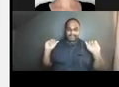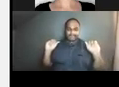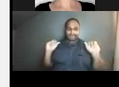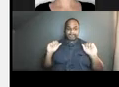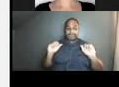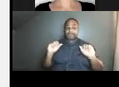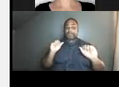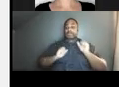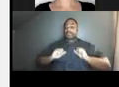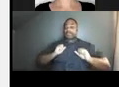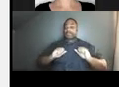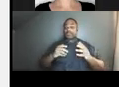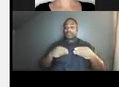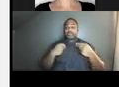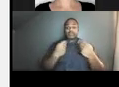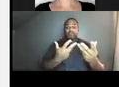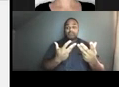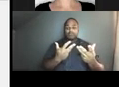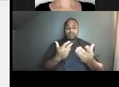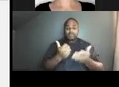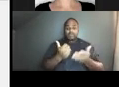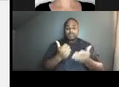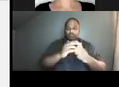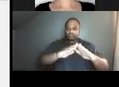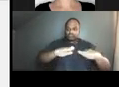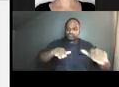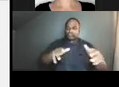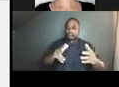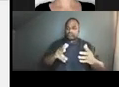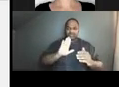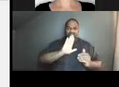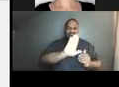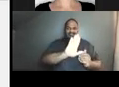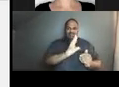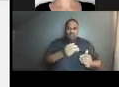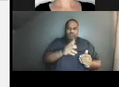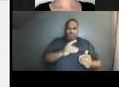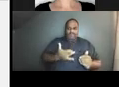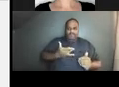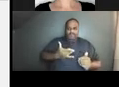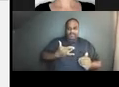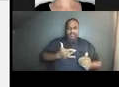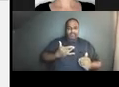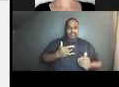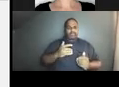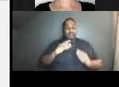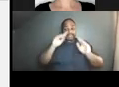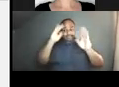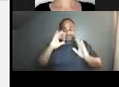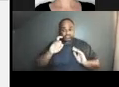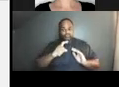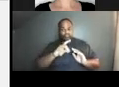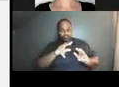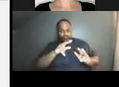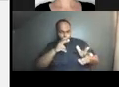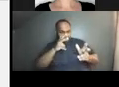Theaters should foster an environment in which children would be interested in directing their own plays. Teachers should listen to the children and respect their